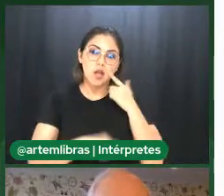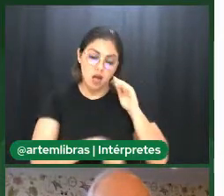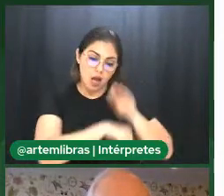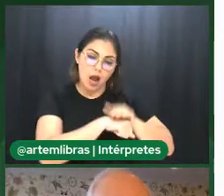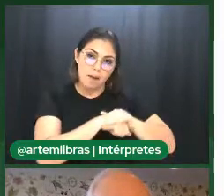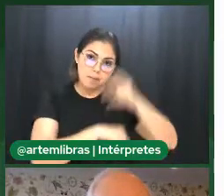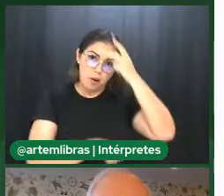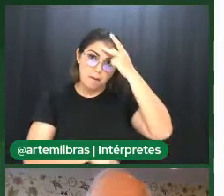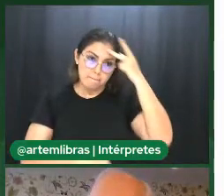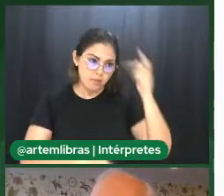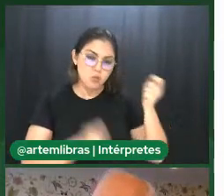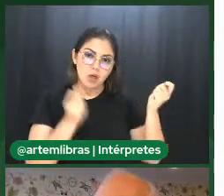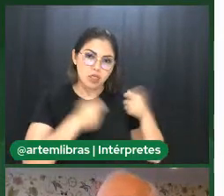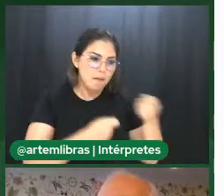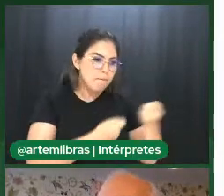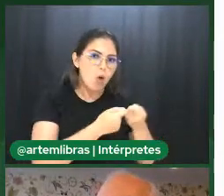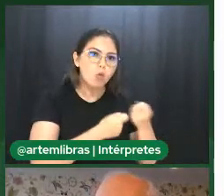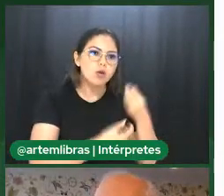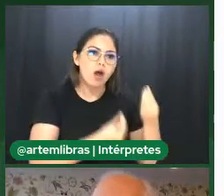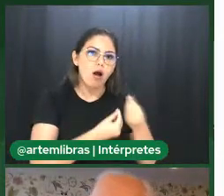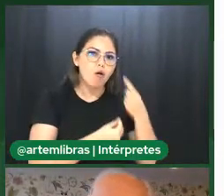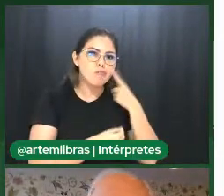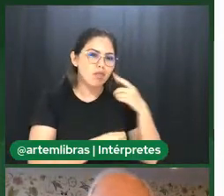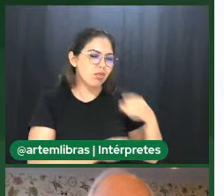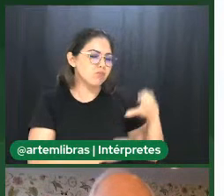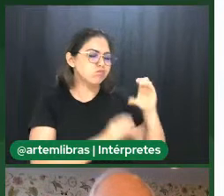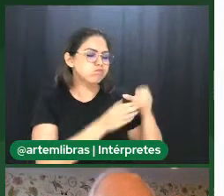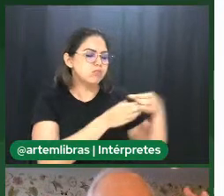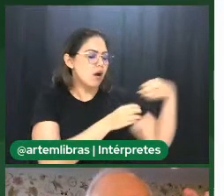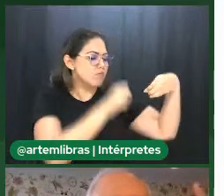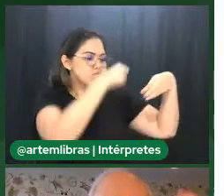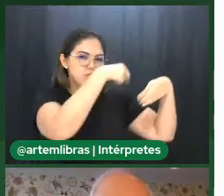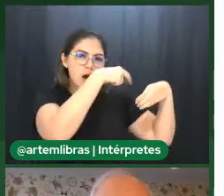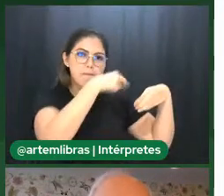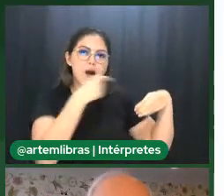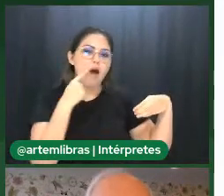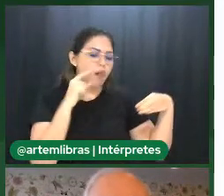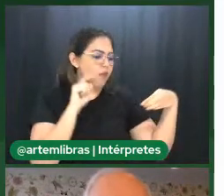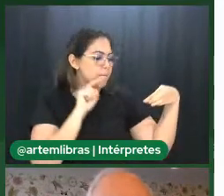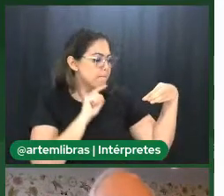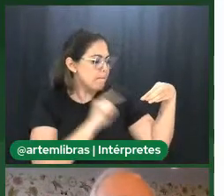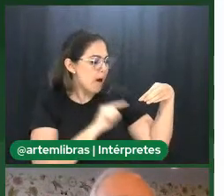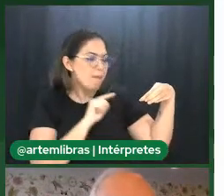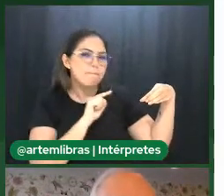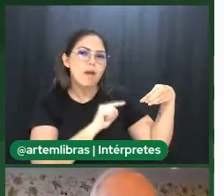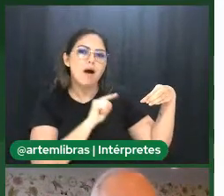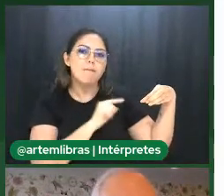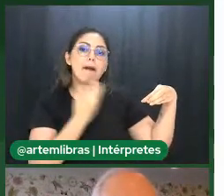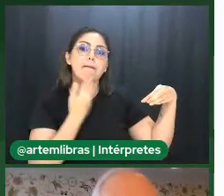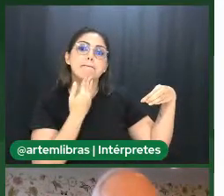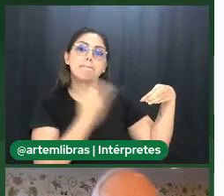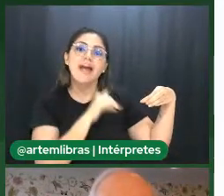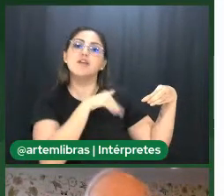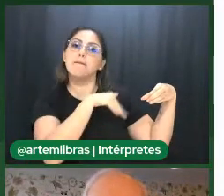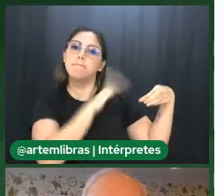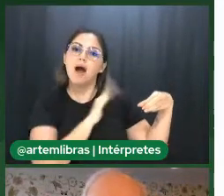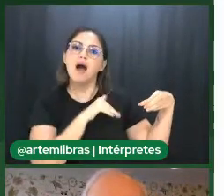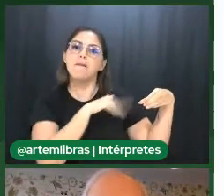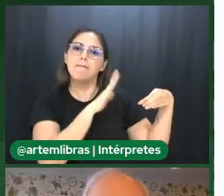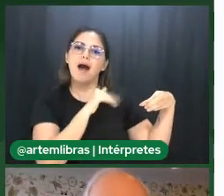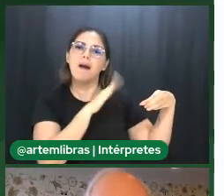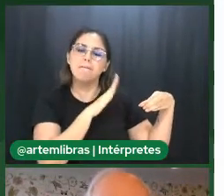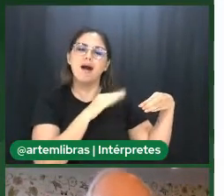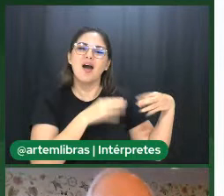they were still in pain. But it had a restriction of only 6 times per hour that they